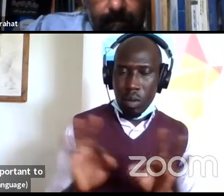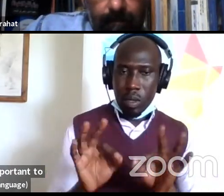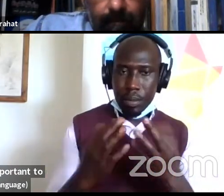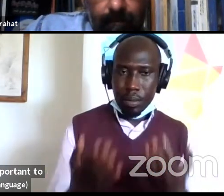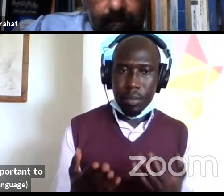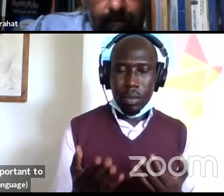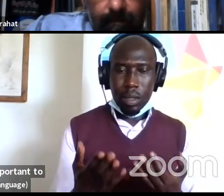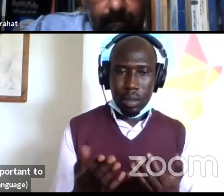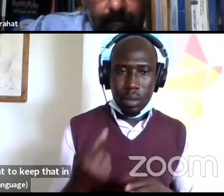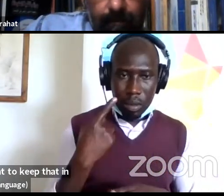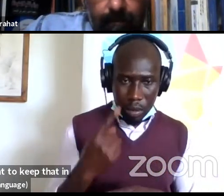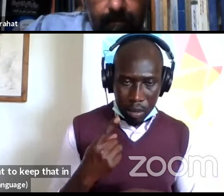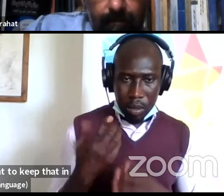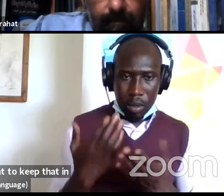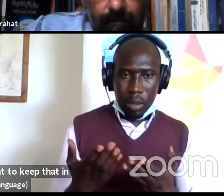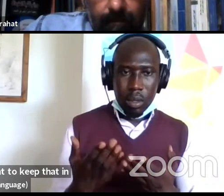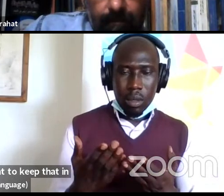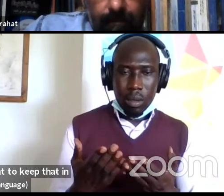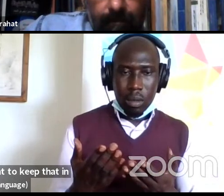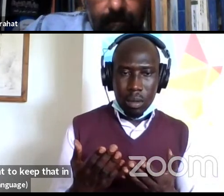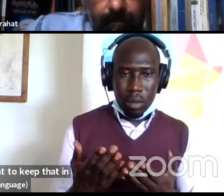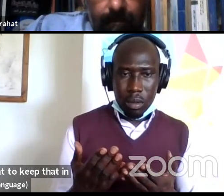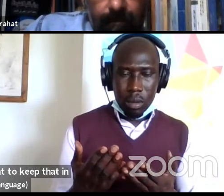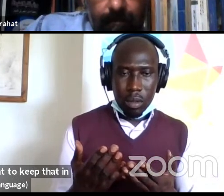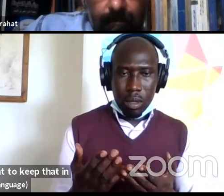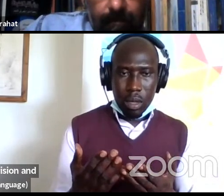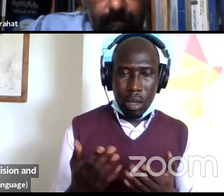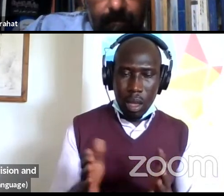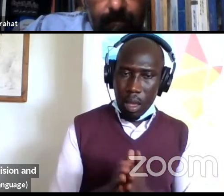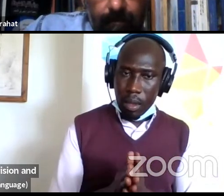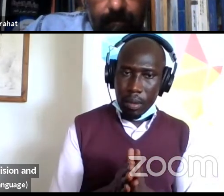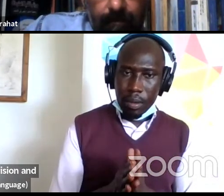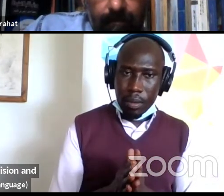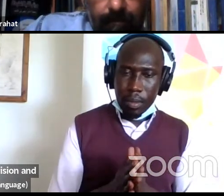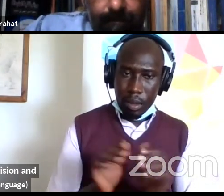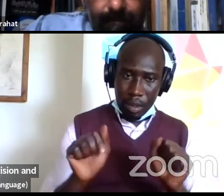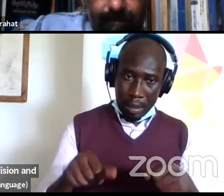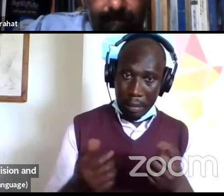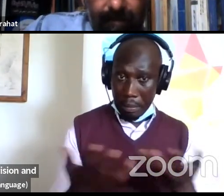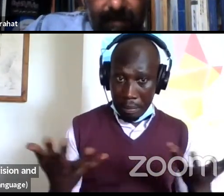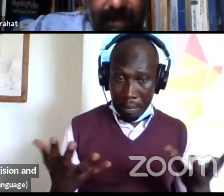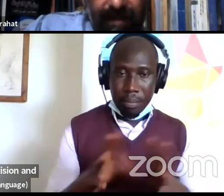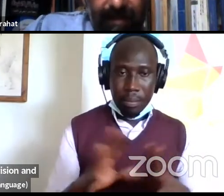and to see the broader vision. And yeah.